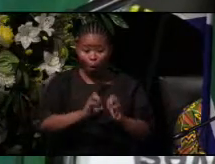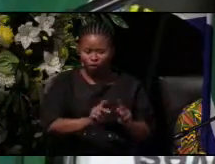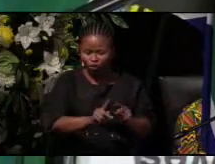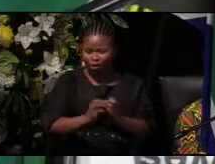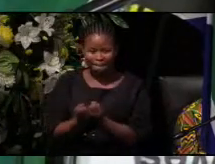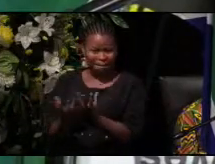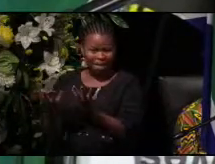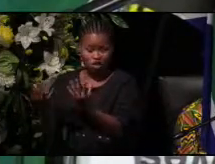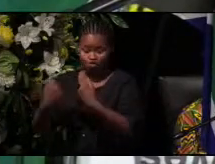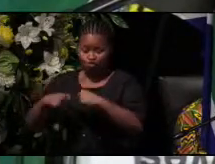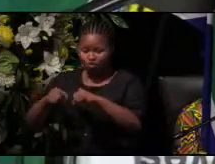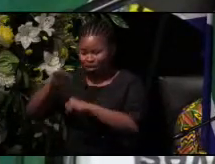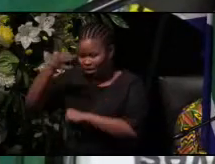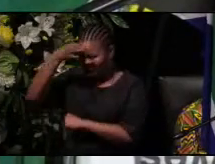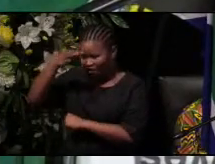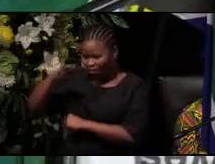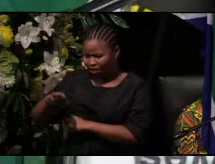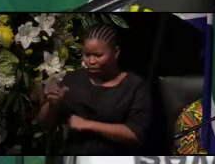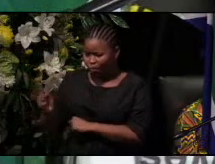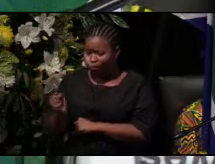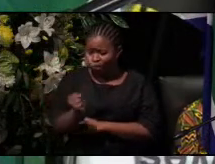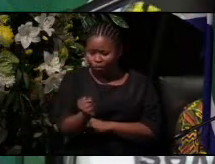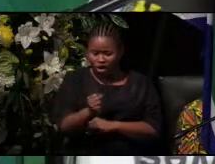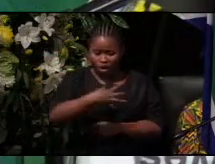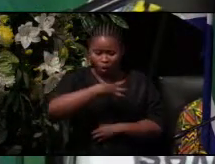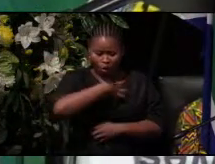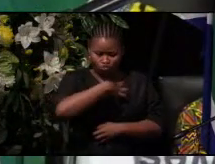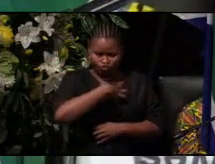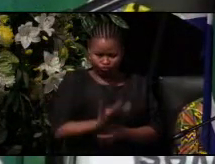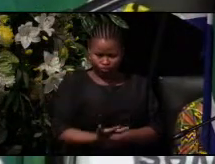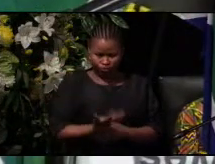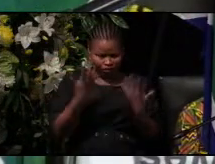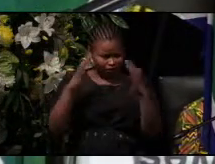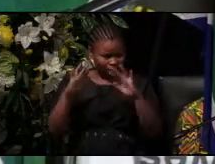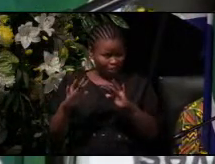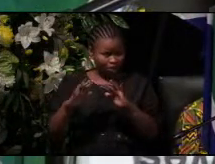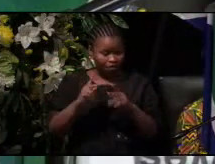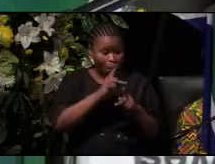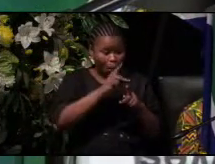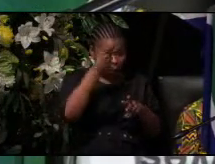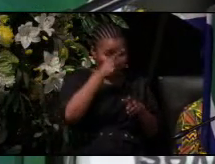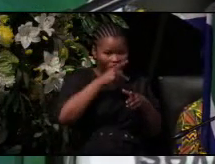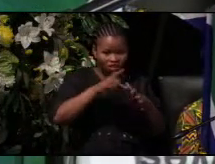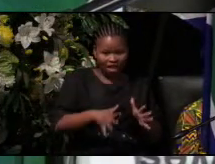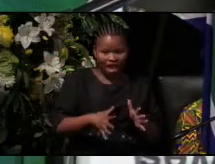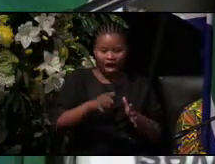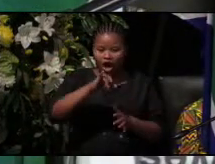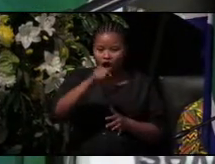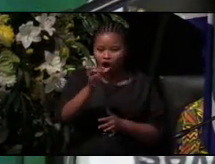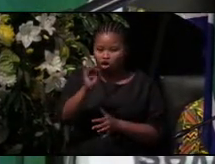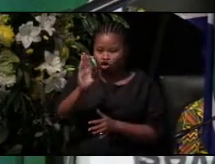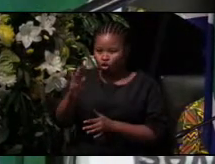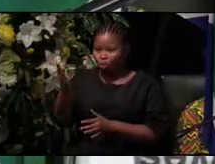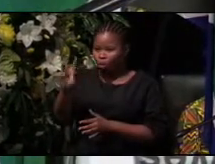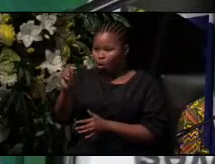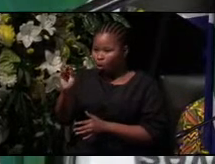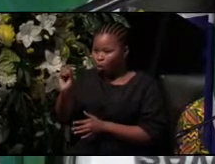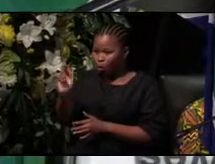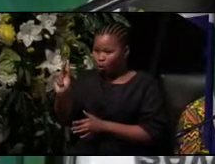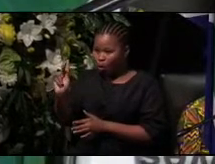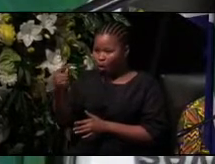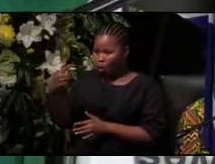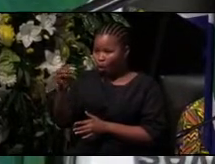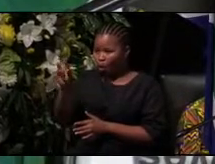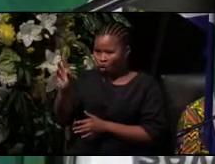as Government have appointed our own Professor job mukhoro to